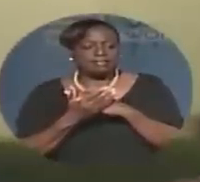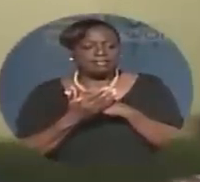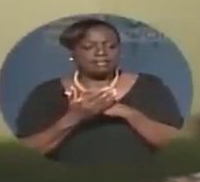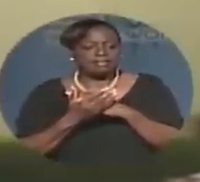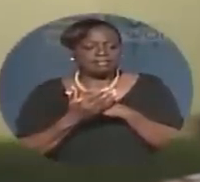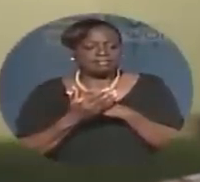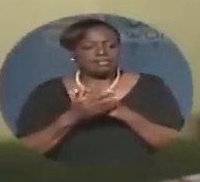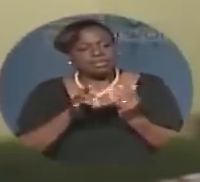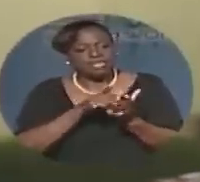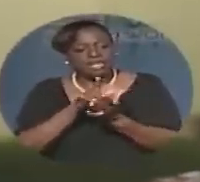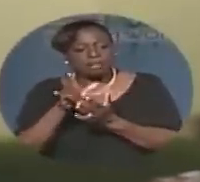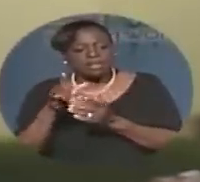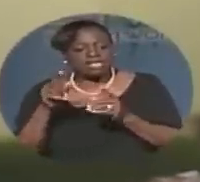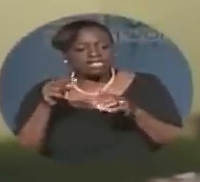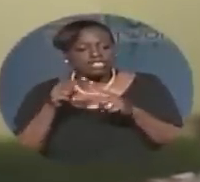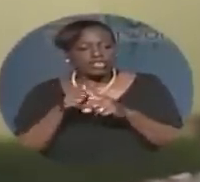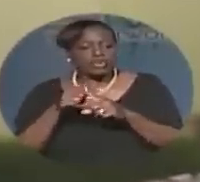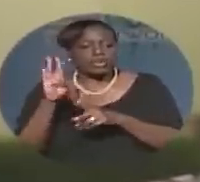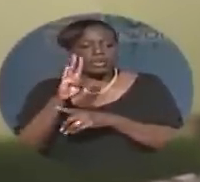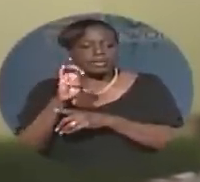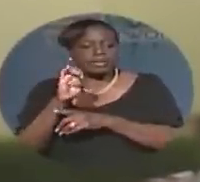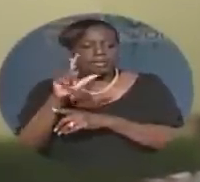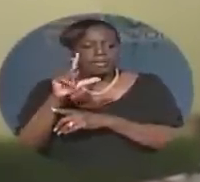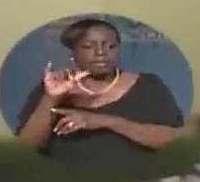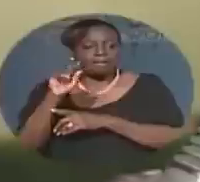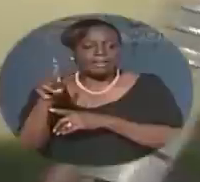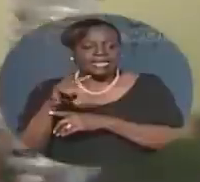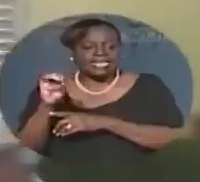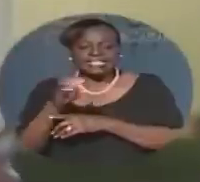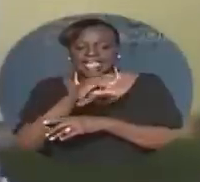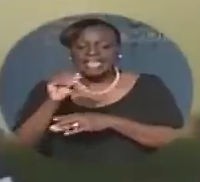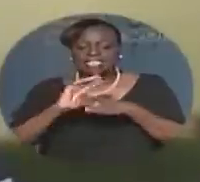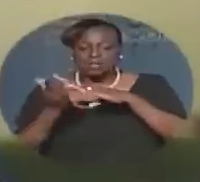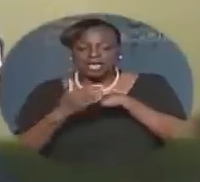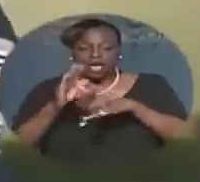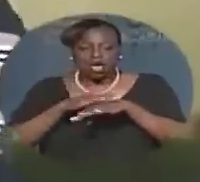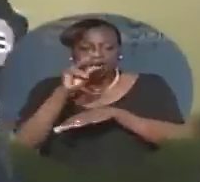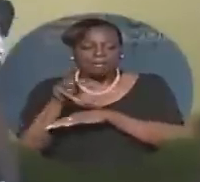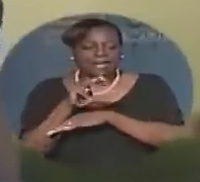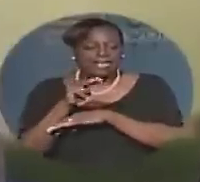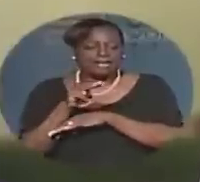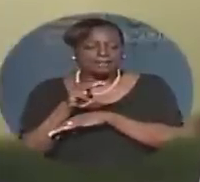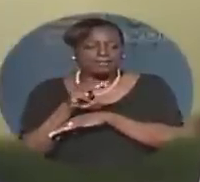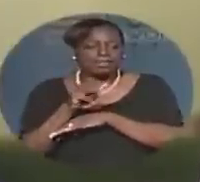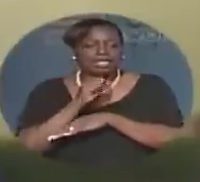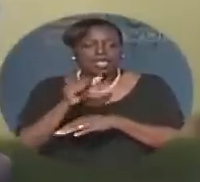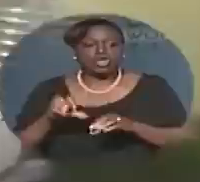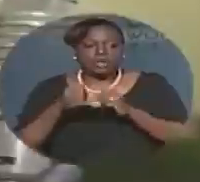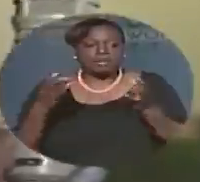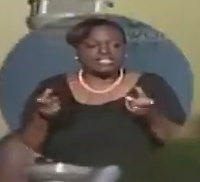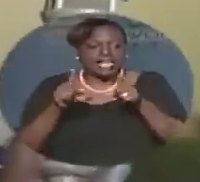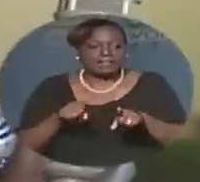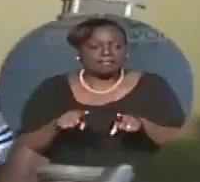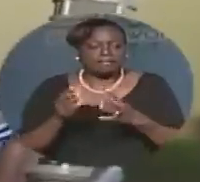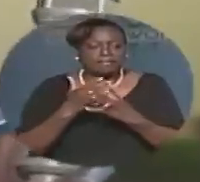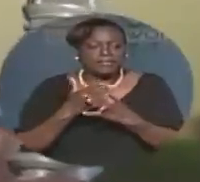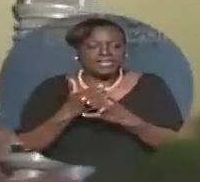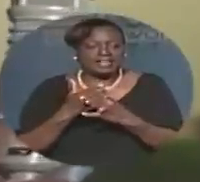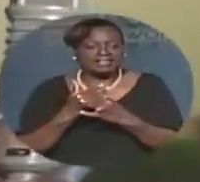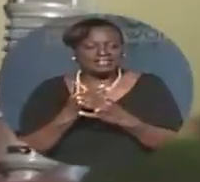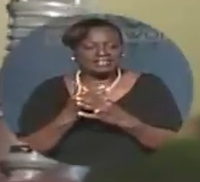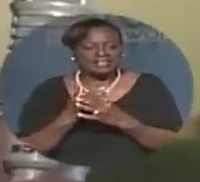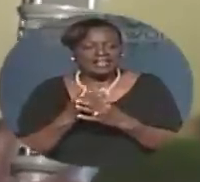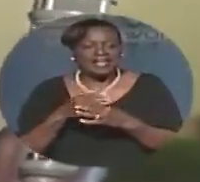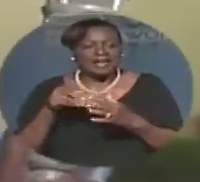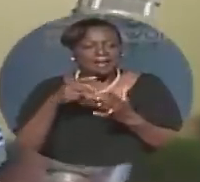him to Belize yesterday and Jamaica on Monday. Yeah. Now, of course, I know not much happens between passengers and pilots, but by any chance, did you have an